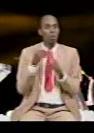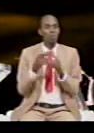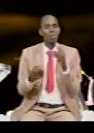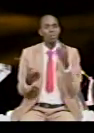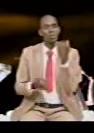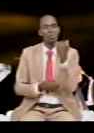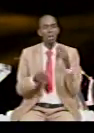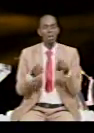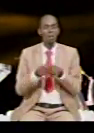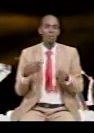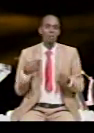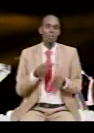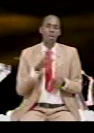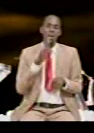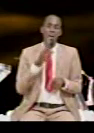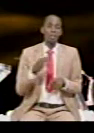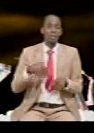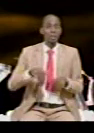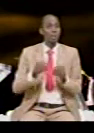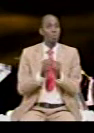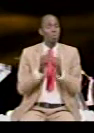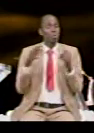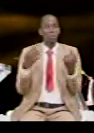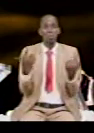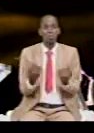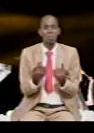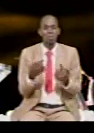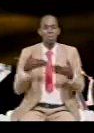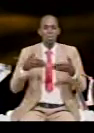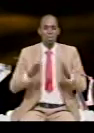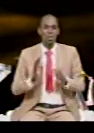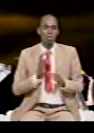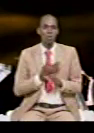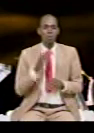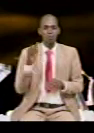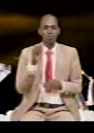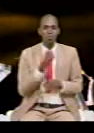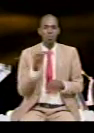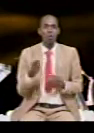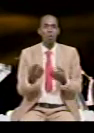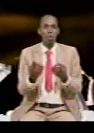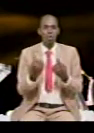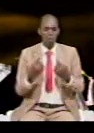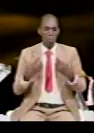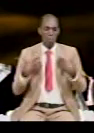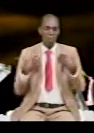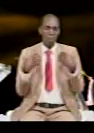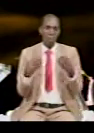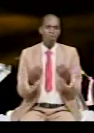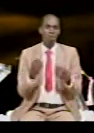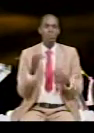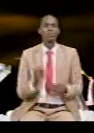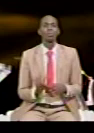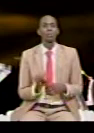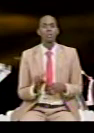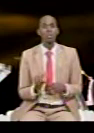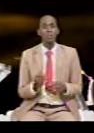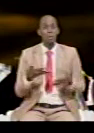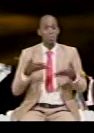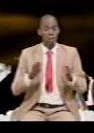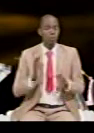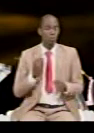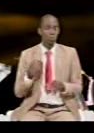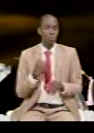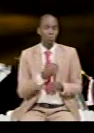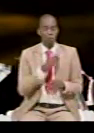16, "Let us therefore come boldly, seeing what Jesus has provided for us, believers, let us therefore